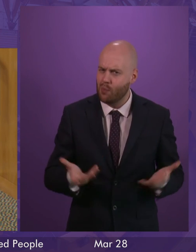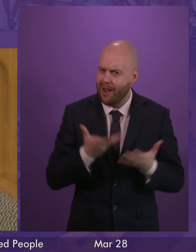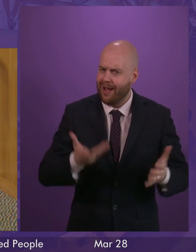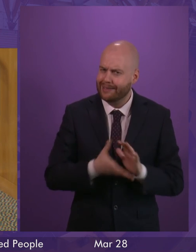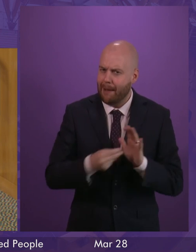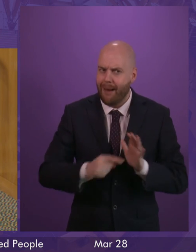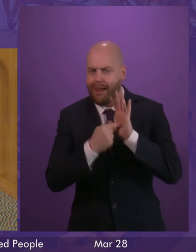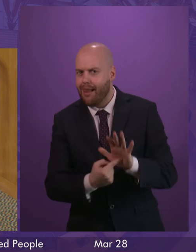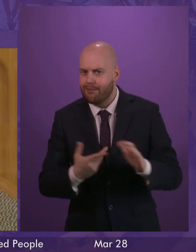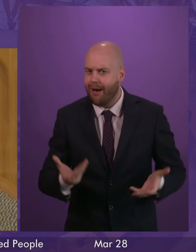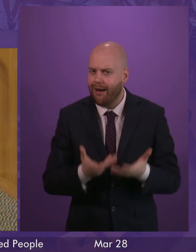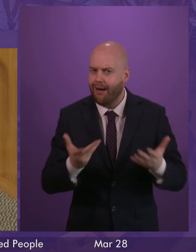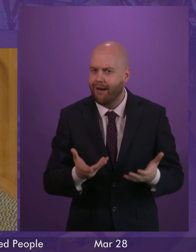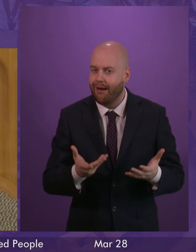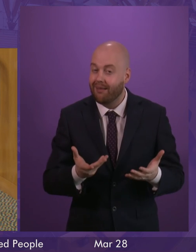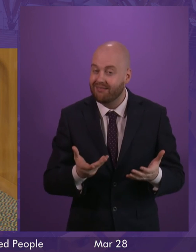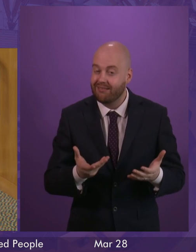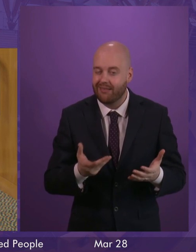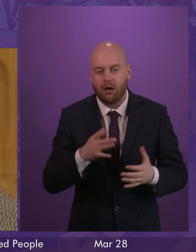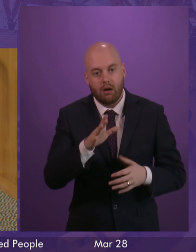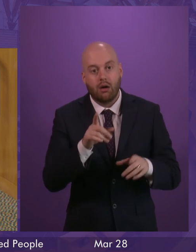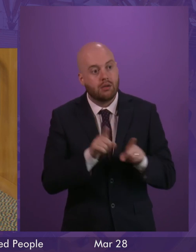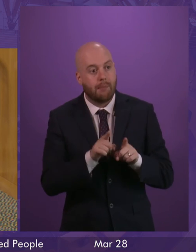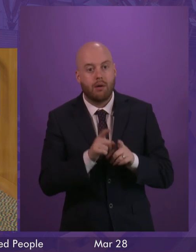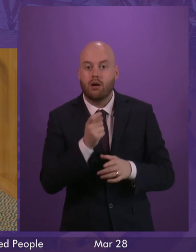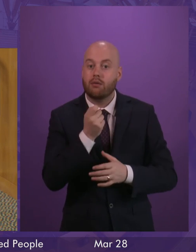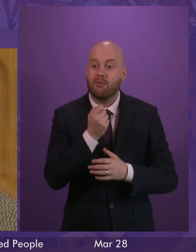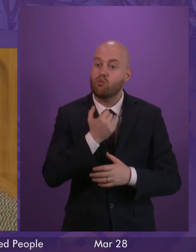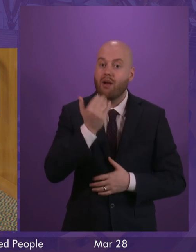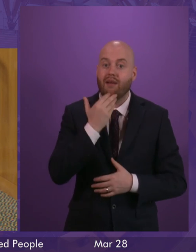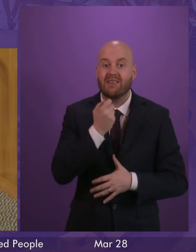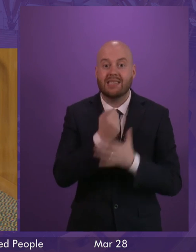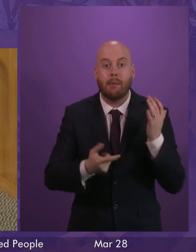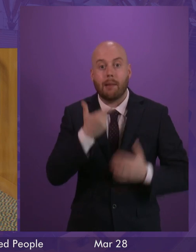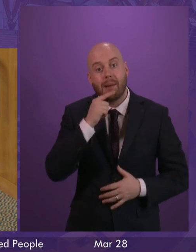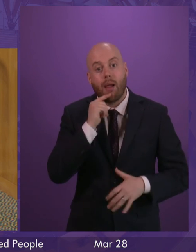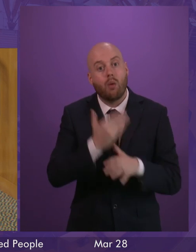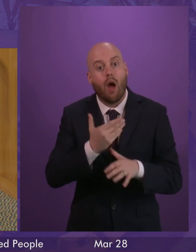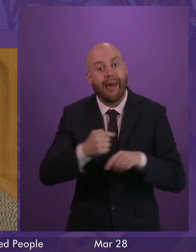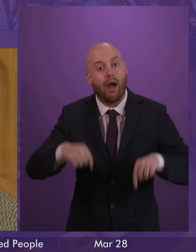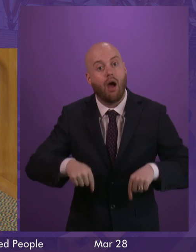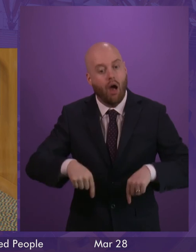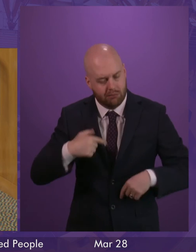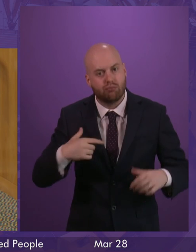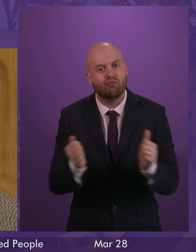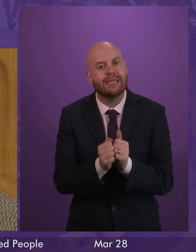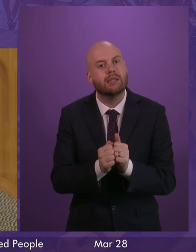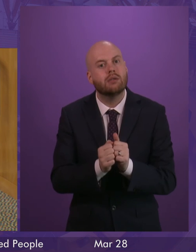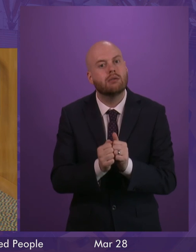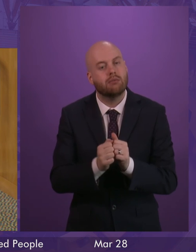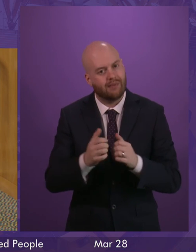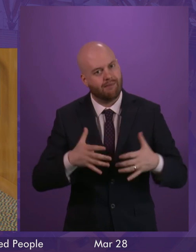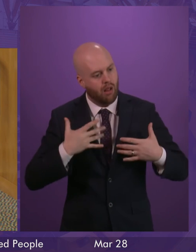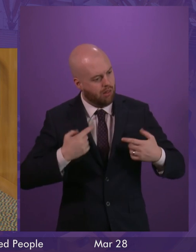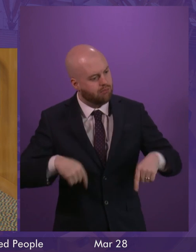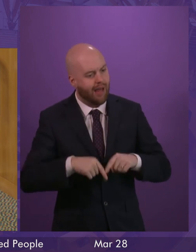highlighted that on their benches, there is still a lack of disabled people. I'm glad to say over here, we're fairly well represented. But